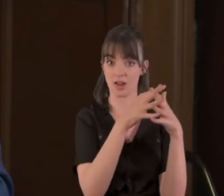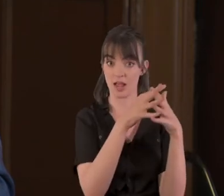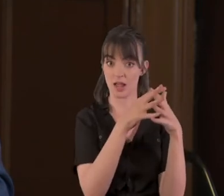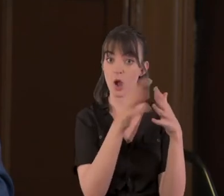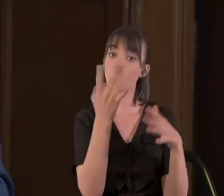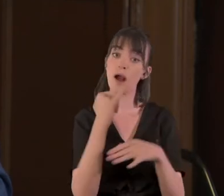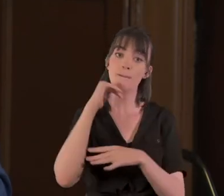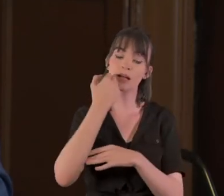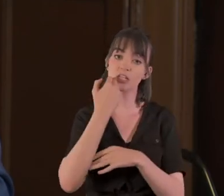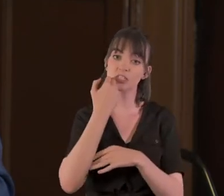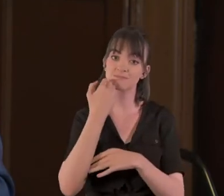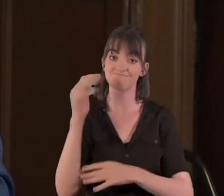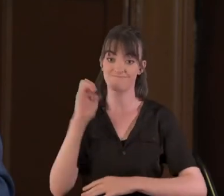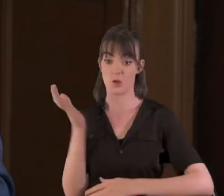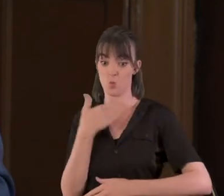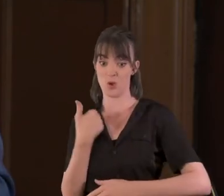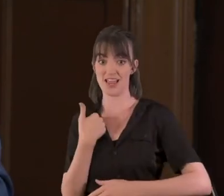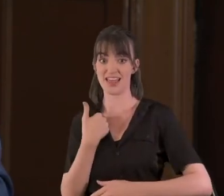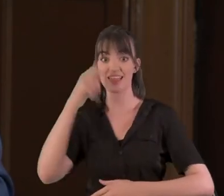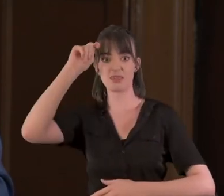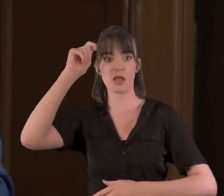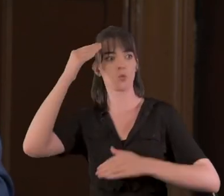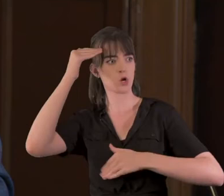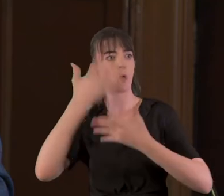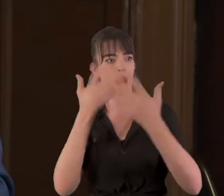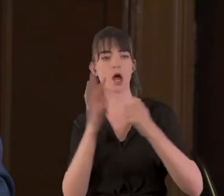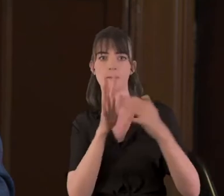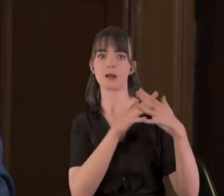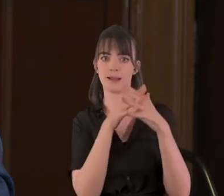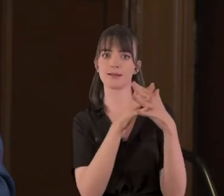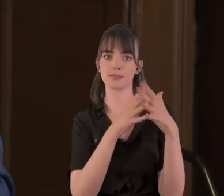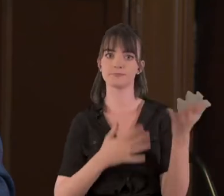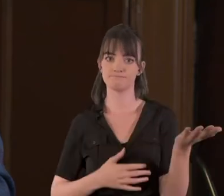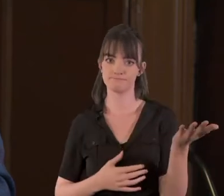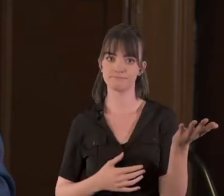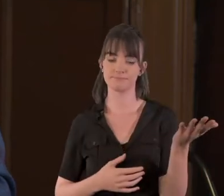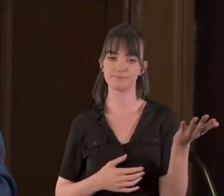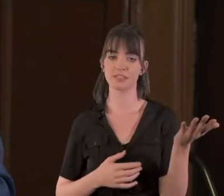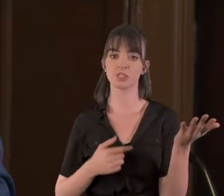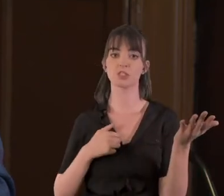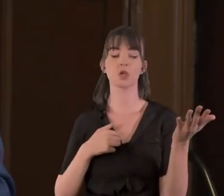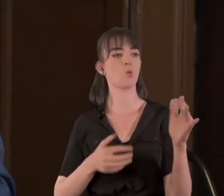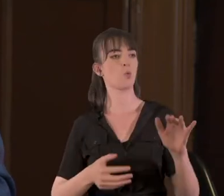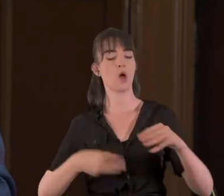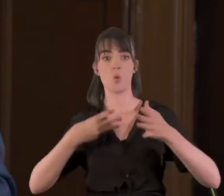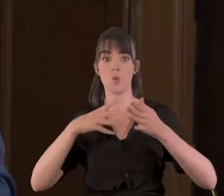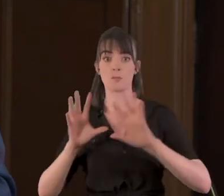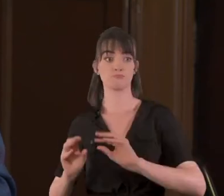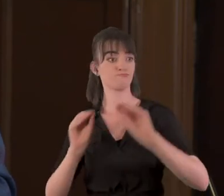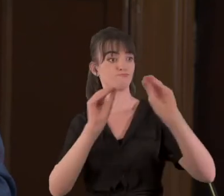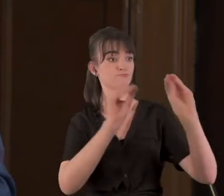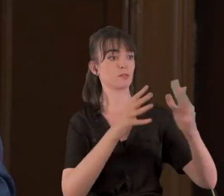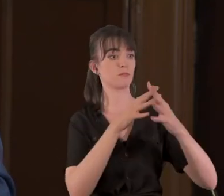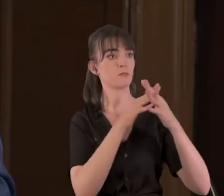we think we know an awful lot about the United States, we British. And it pains us when we get over there and we find that the United States